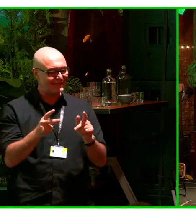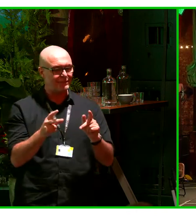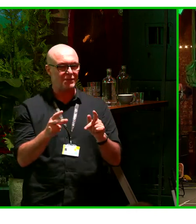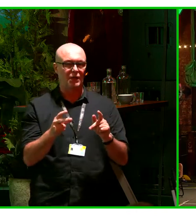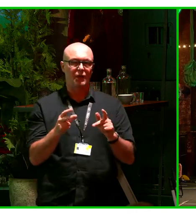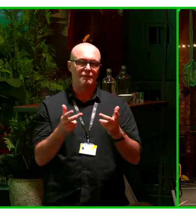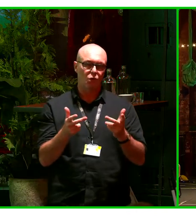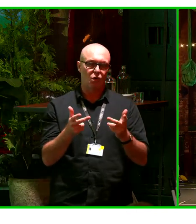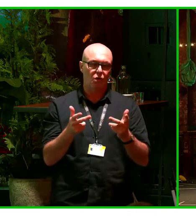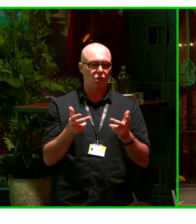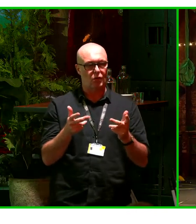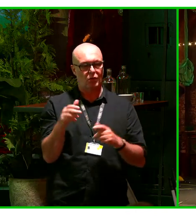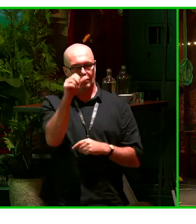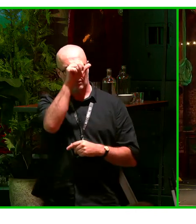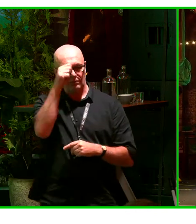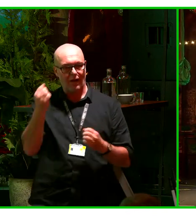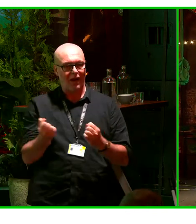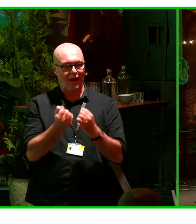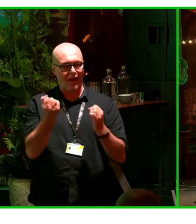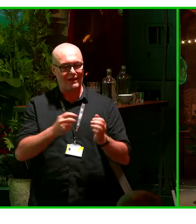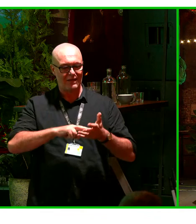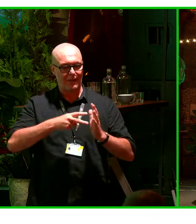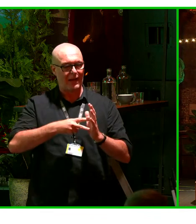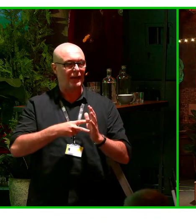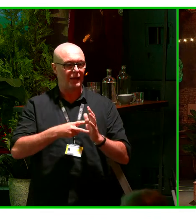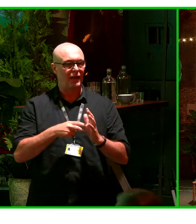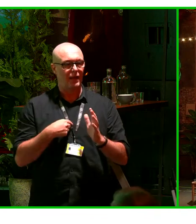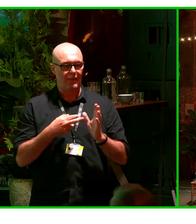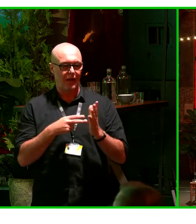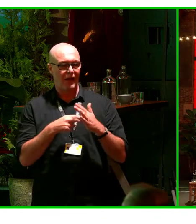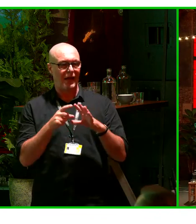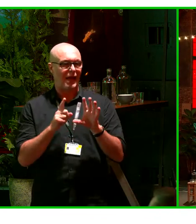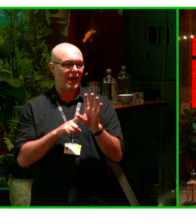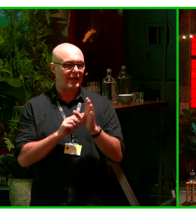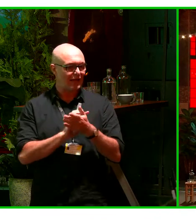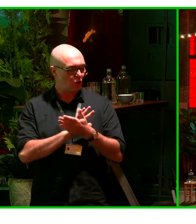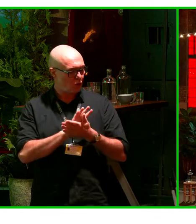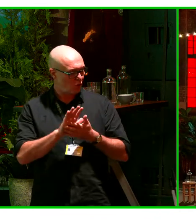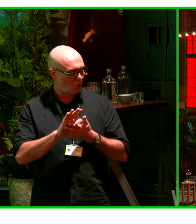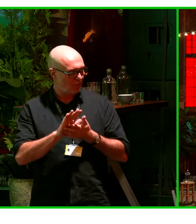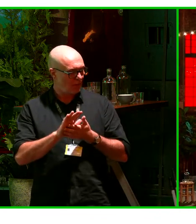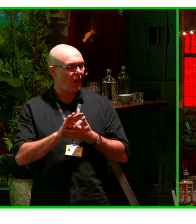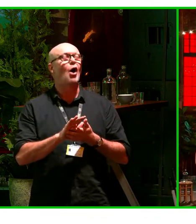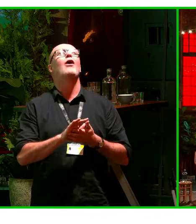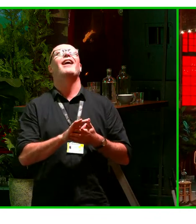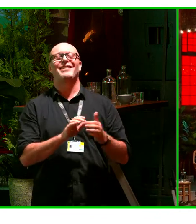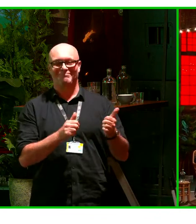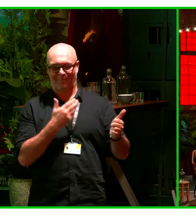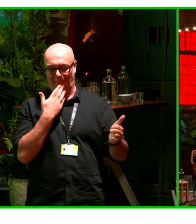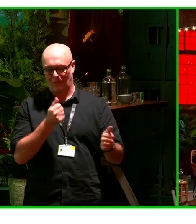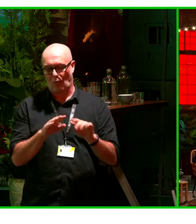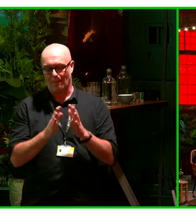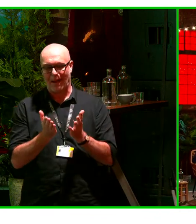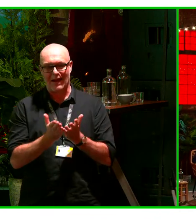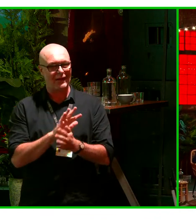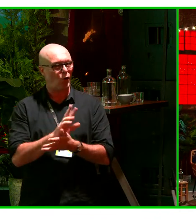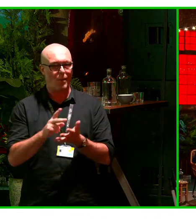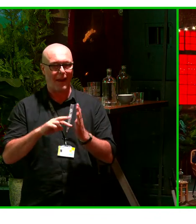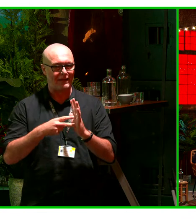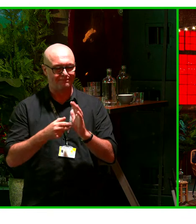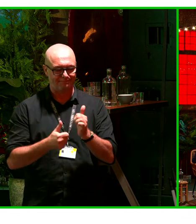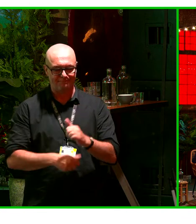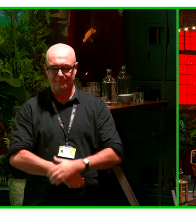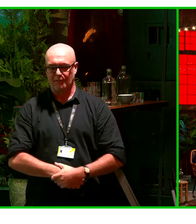energy planet. As you heard, my name's Andy Hume. I'm head of innovation and growth at the Northwest Business Leadership Team.